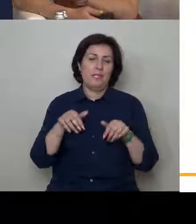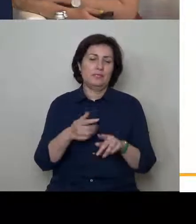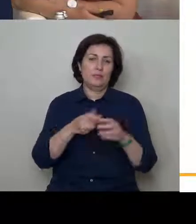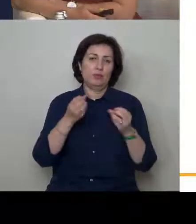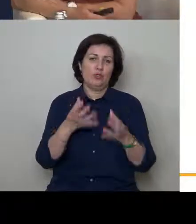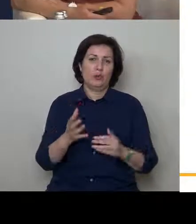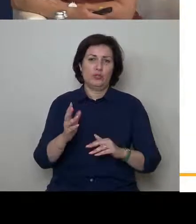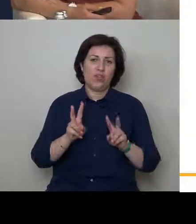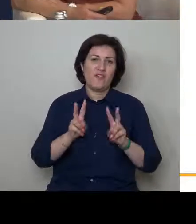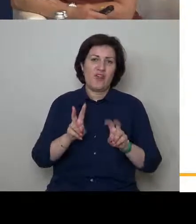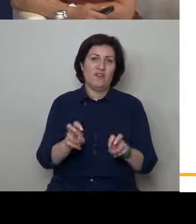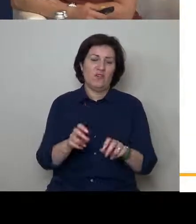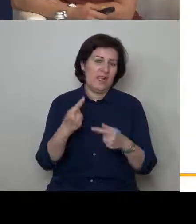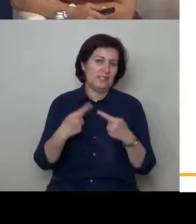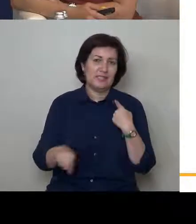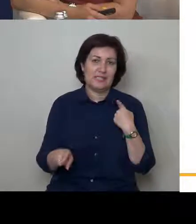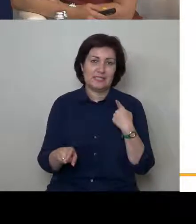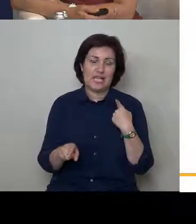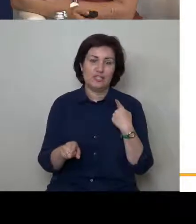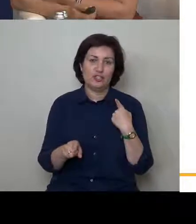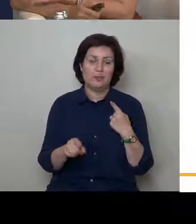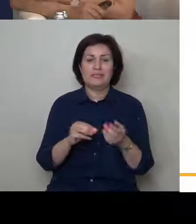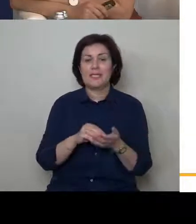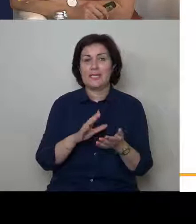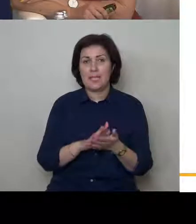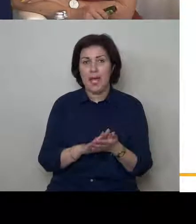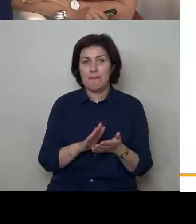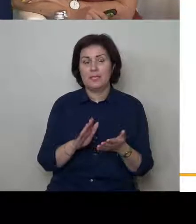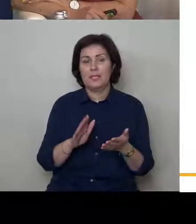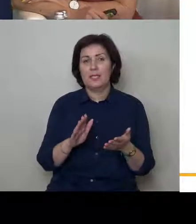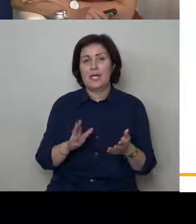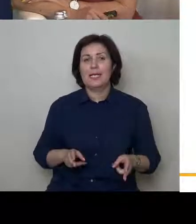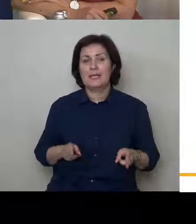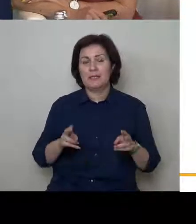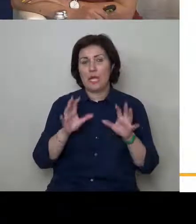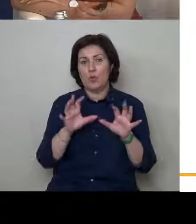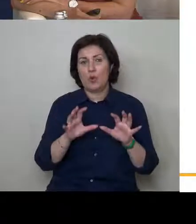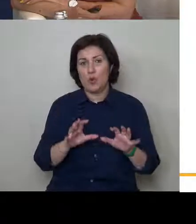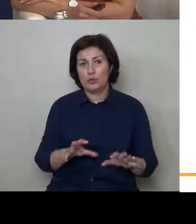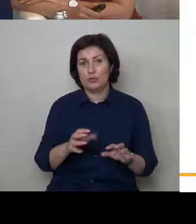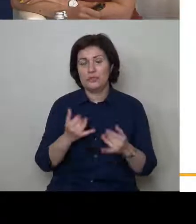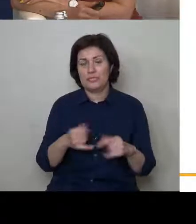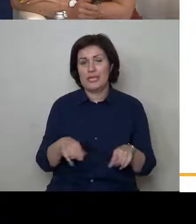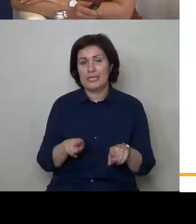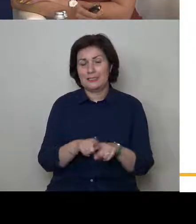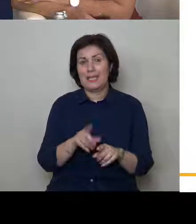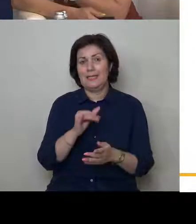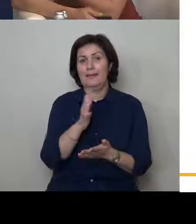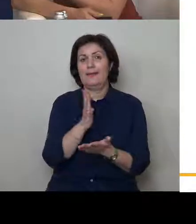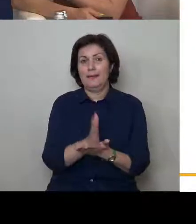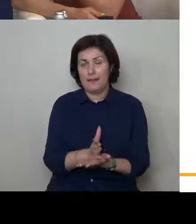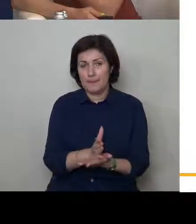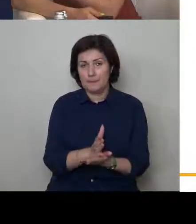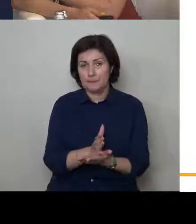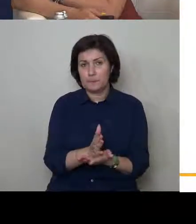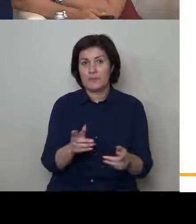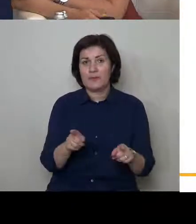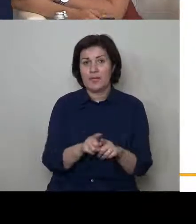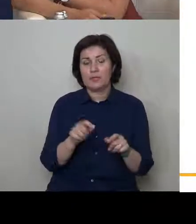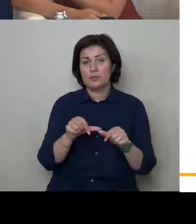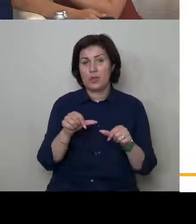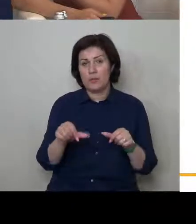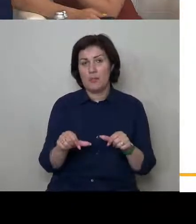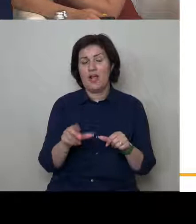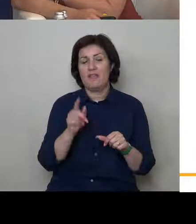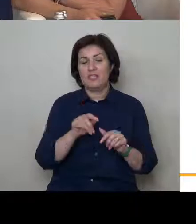influence. So this would be qualified under other articles of the criminal code. In fact,